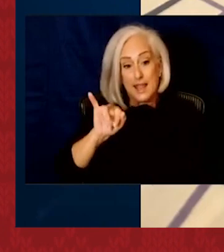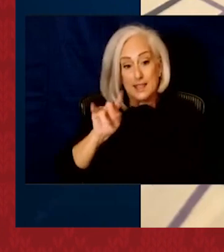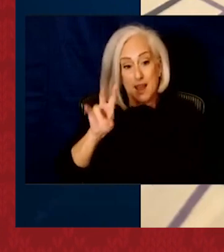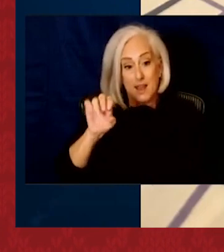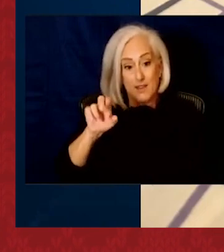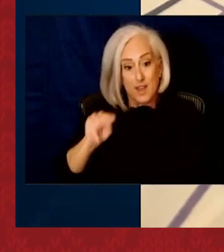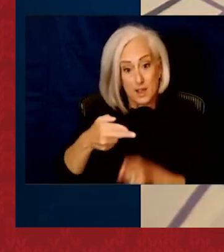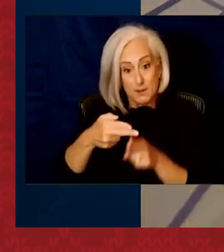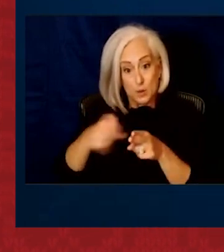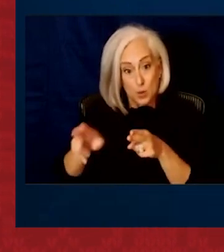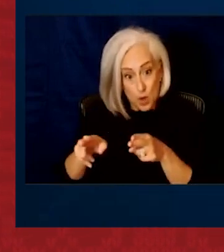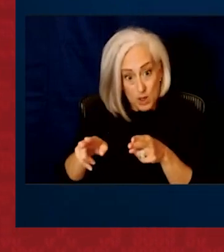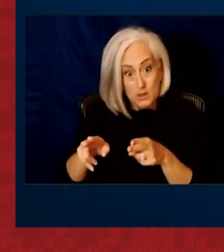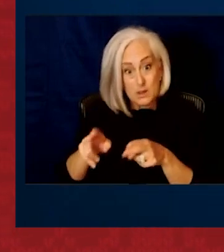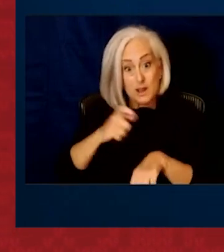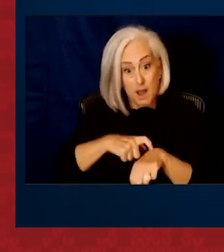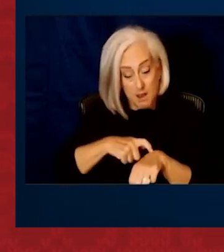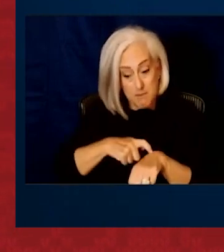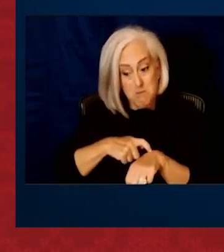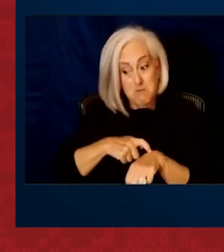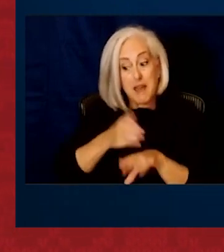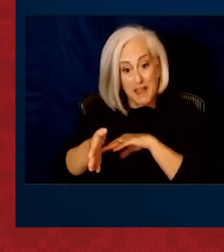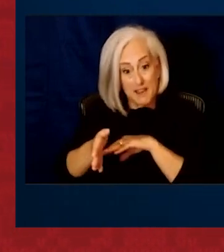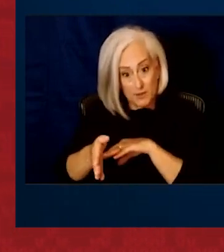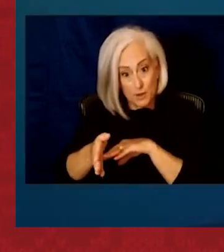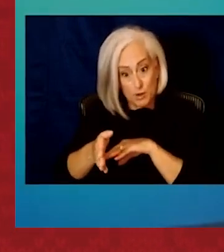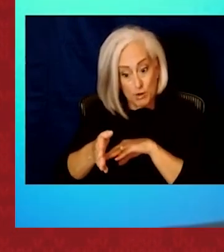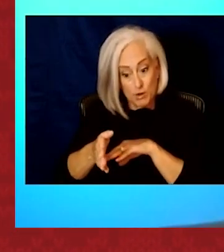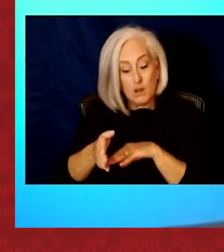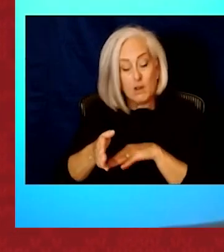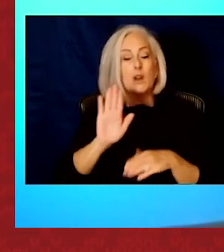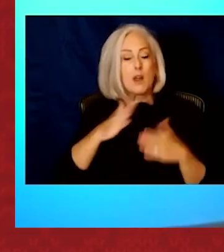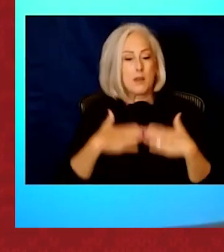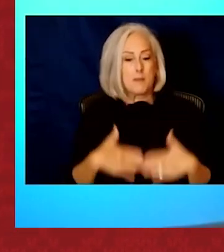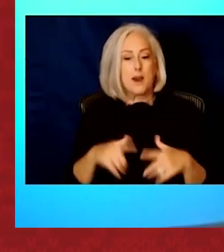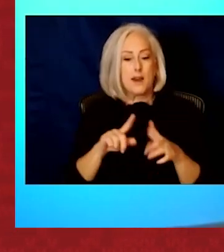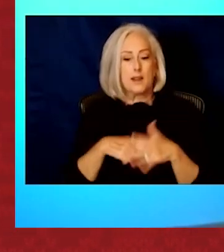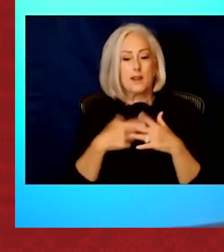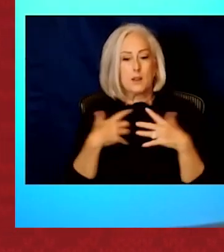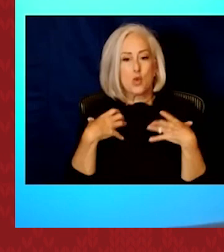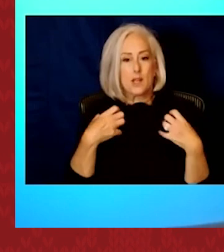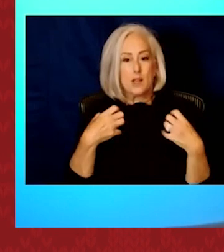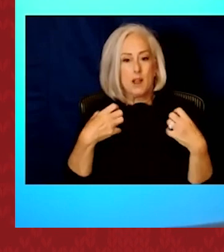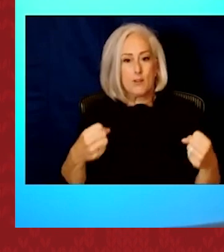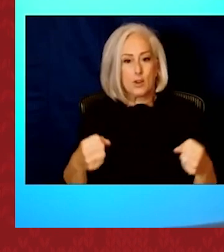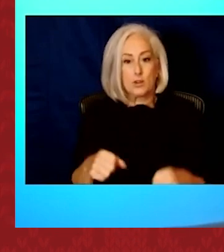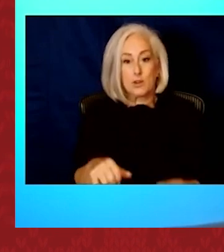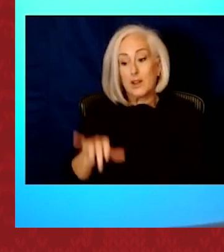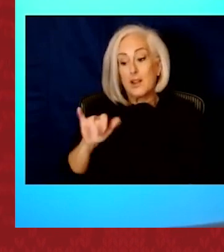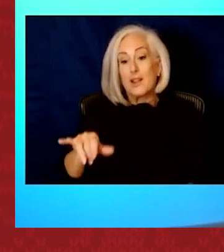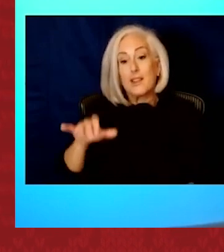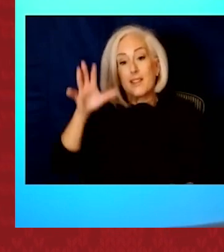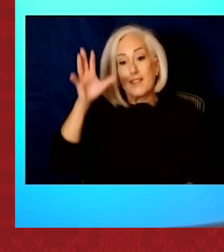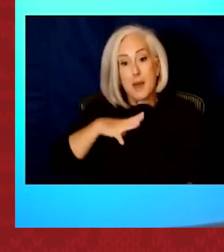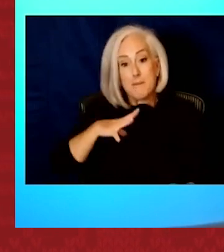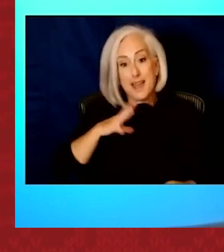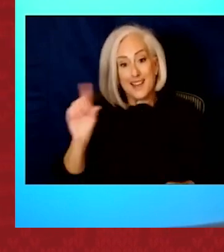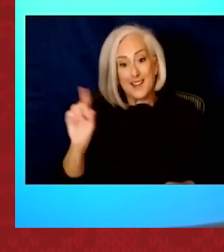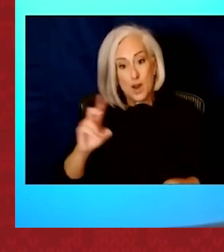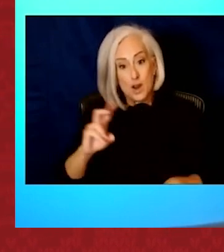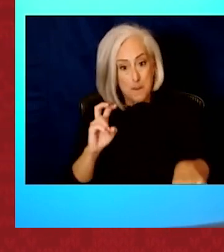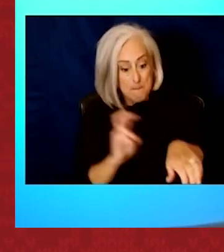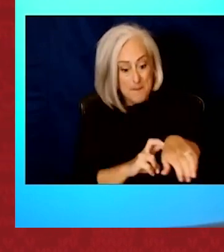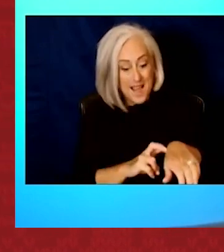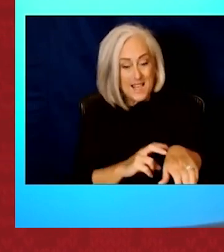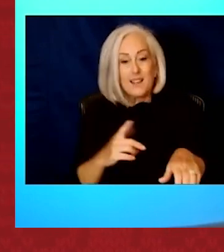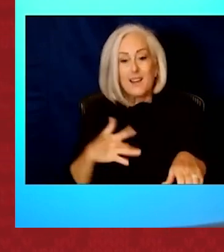can kind of stop that, and then your body just has to recover from it. I tell people, like for instance, where he was bitten, it's going to be like the worst sprained ankle you've ever had. It's